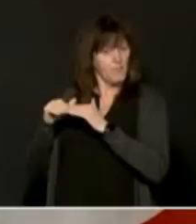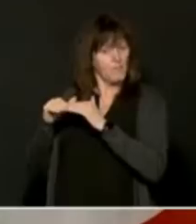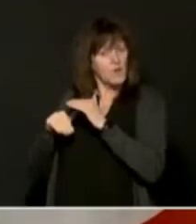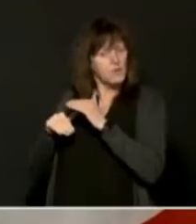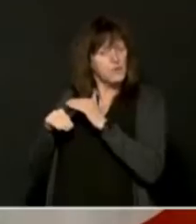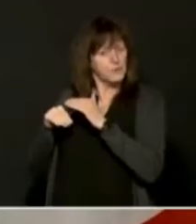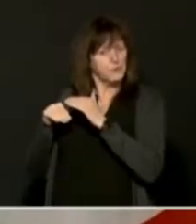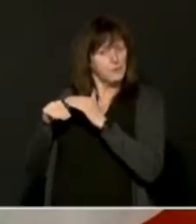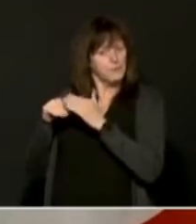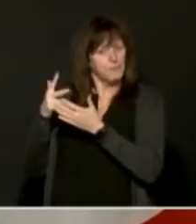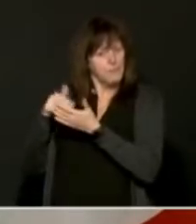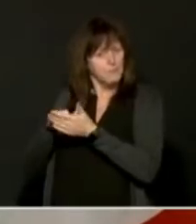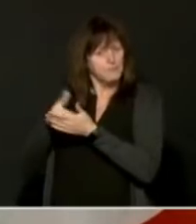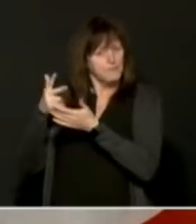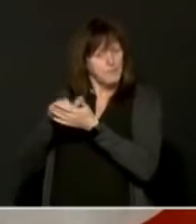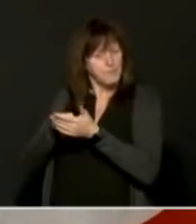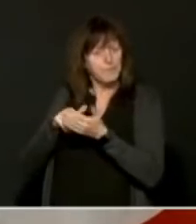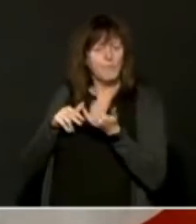reporting